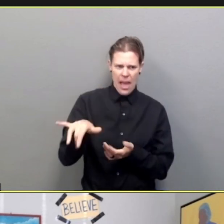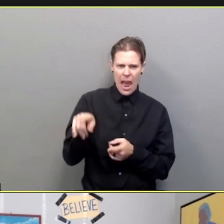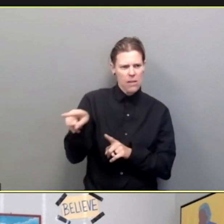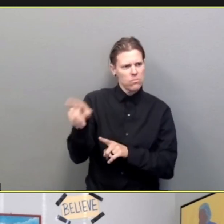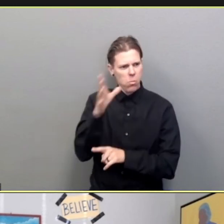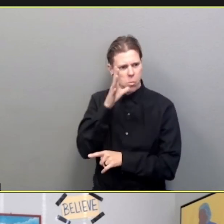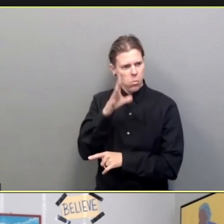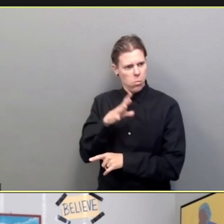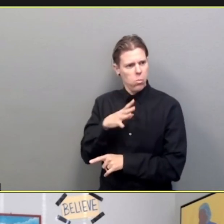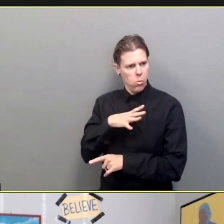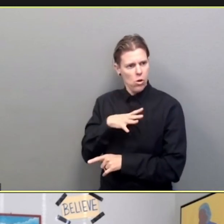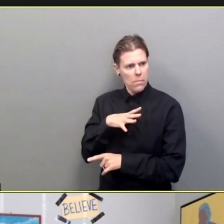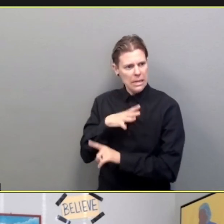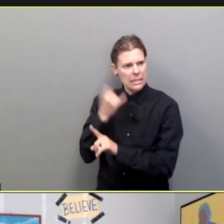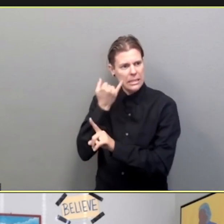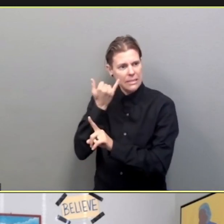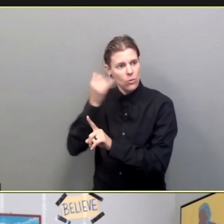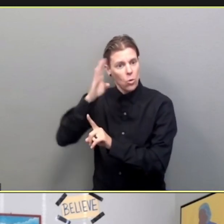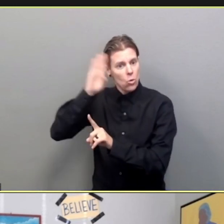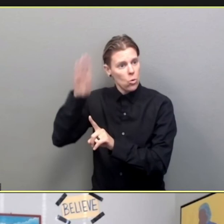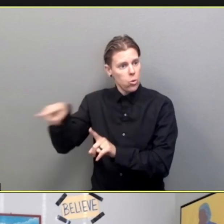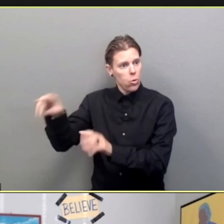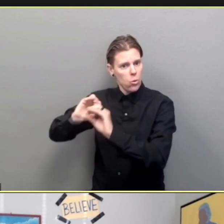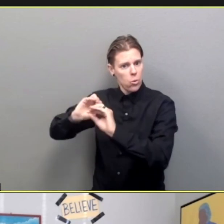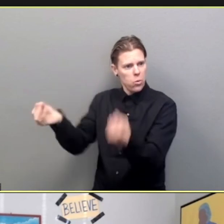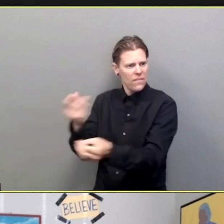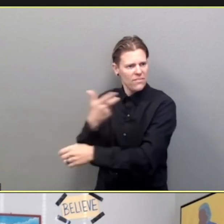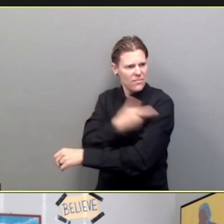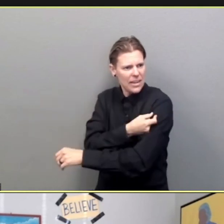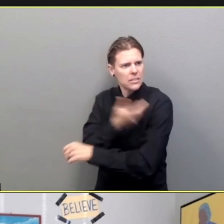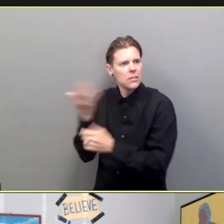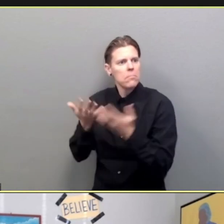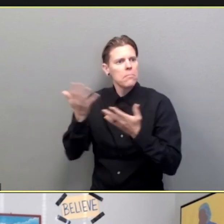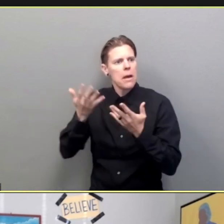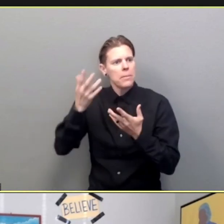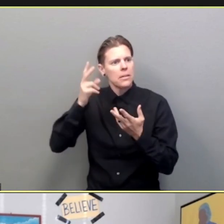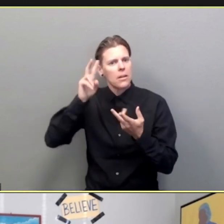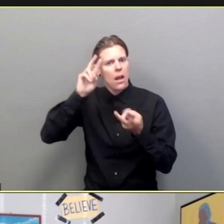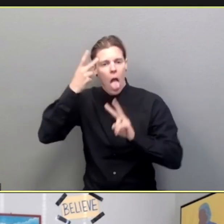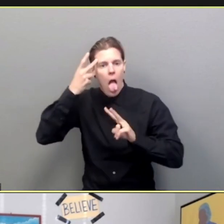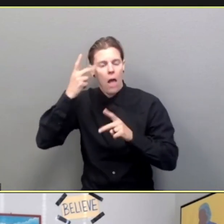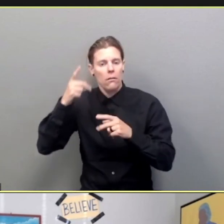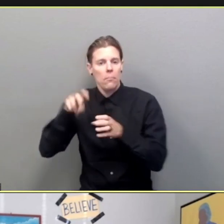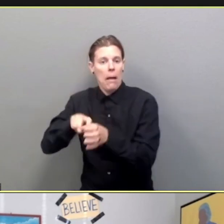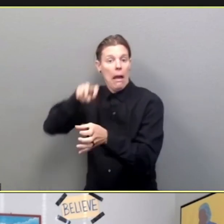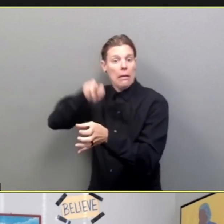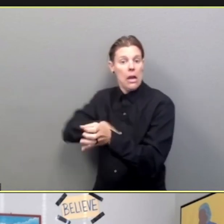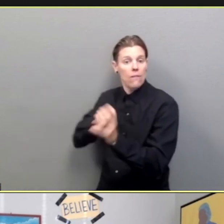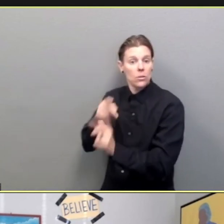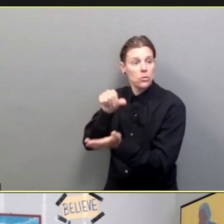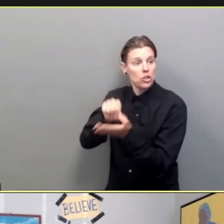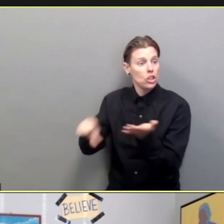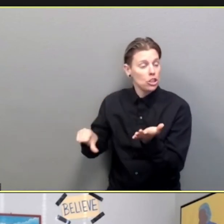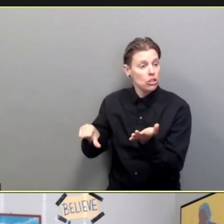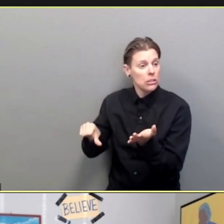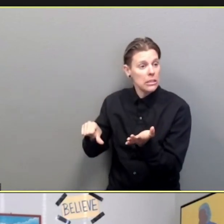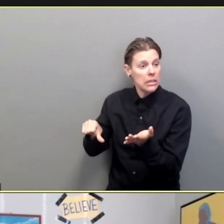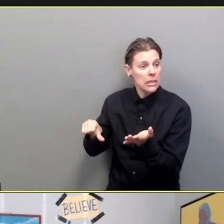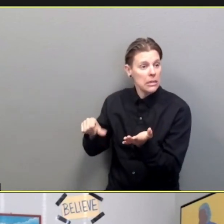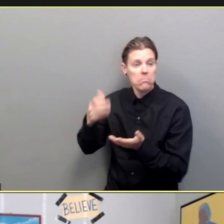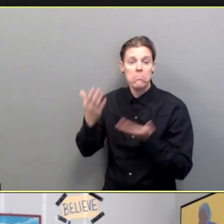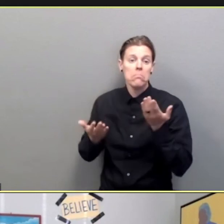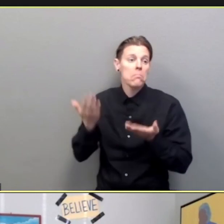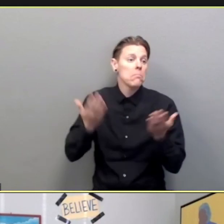wasn't vaccinated. There could be some market pressure. It would be kind of cool if hospitals